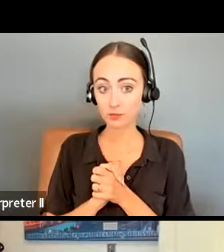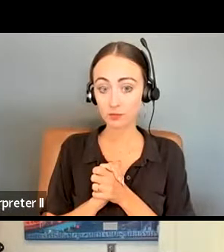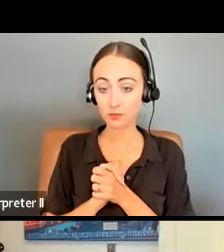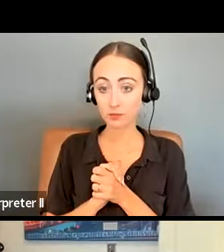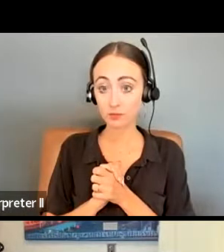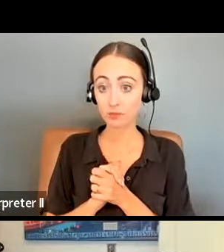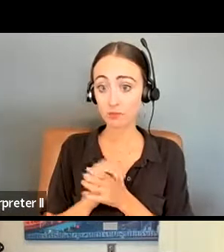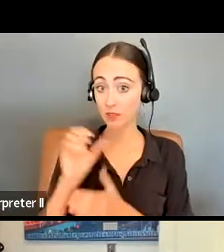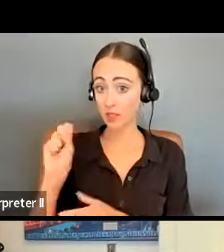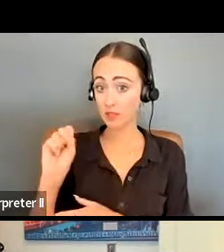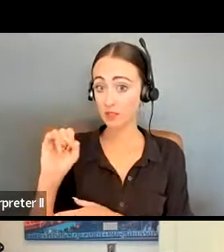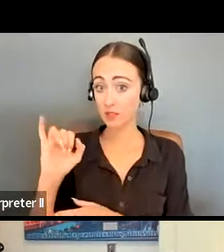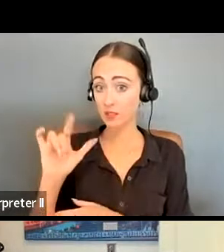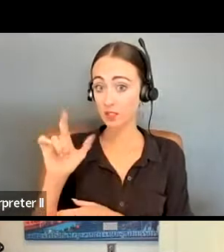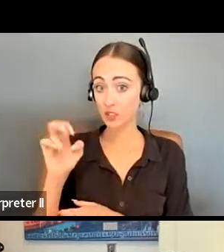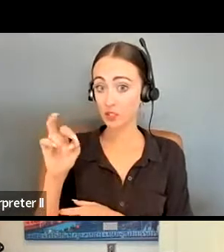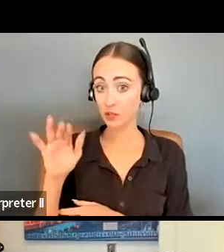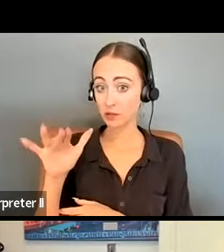Councilmember Silverman?